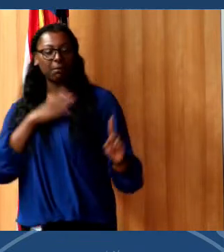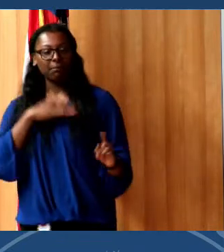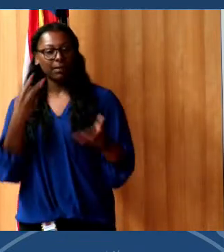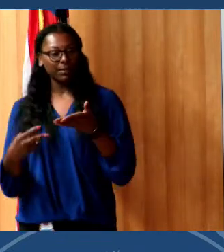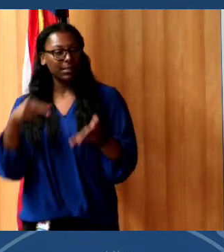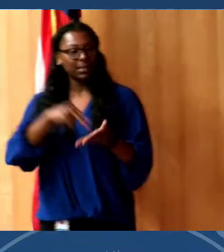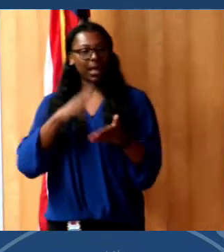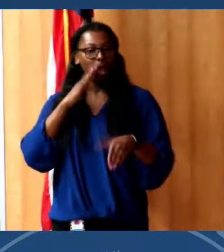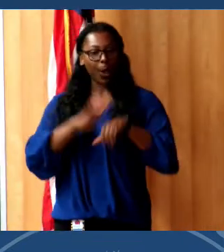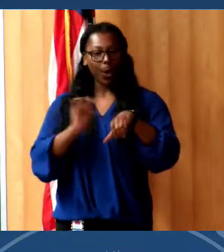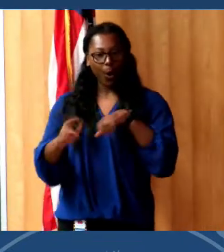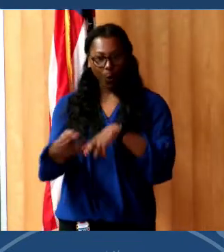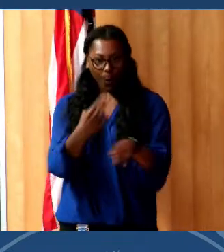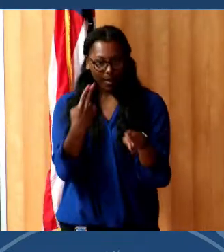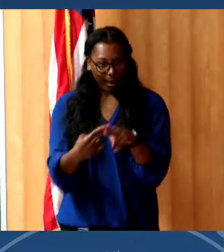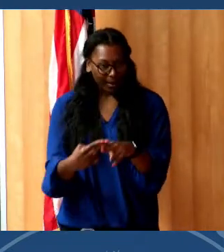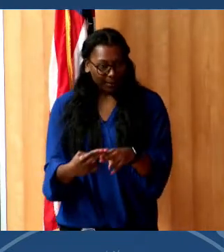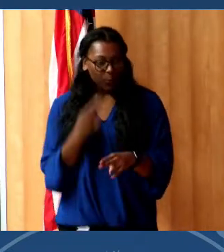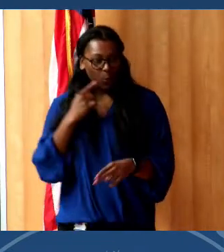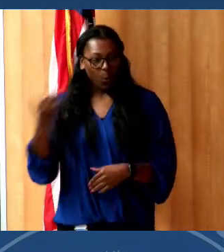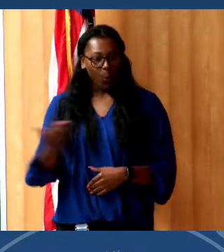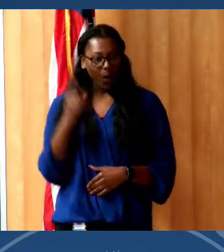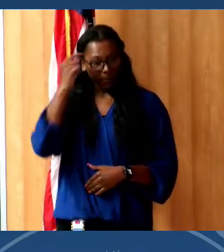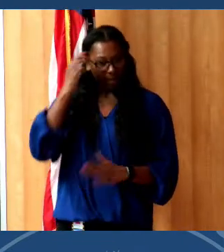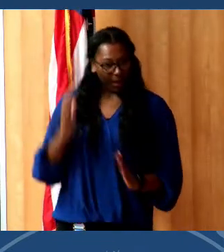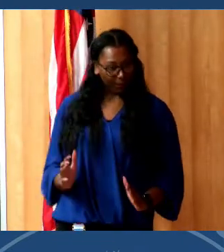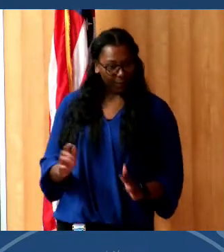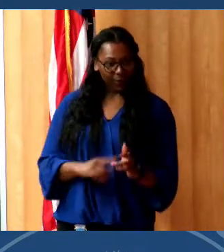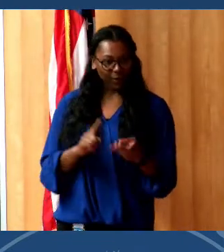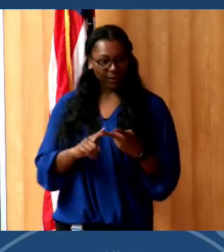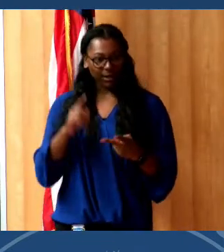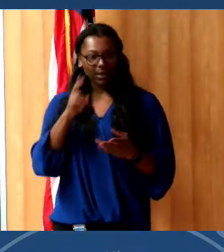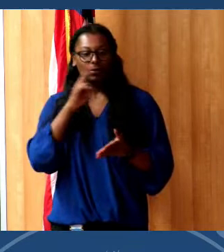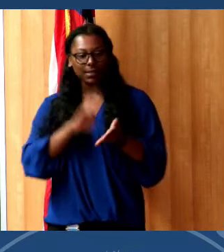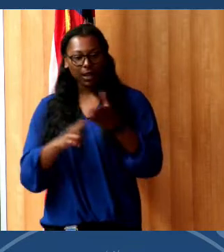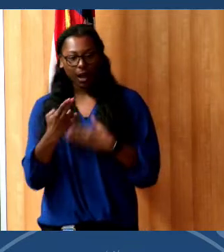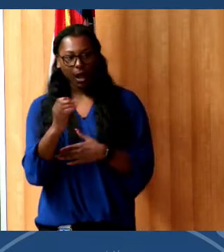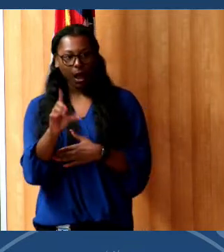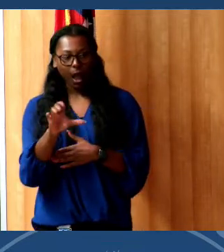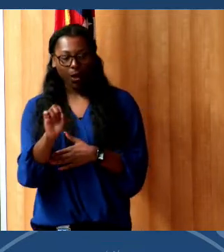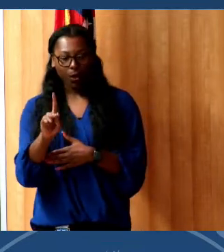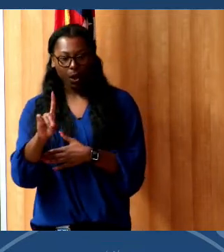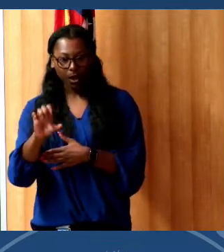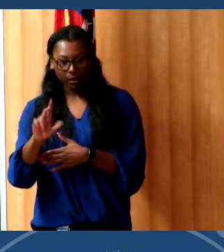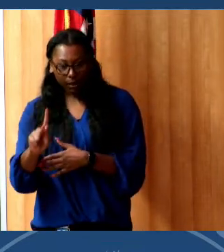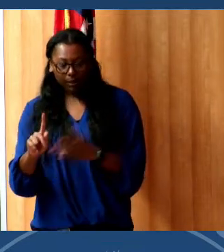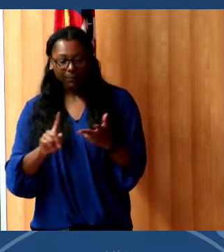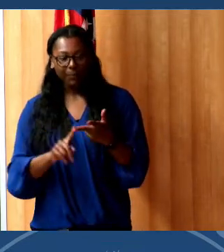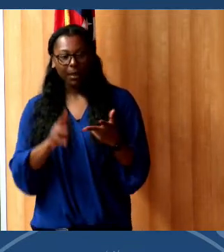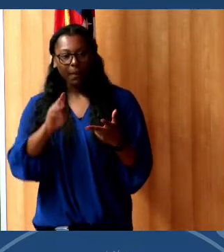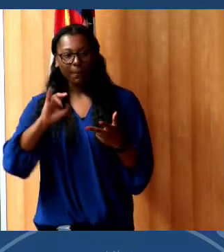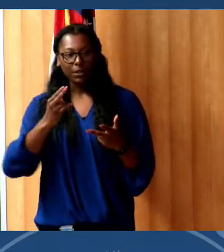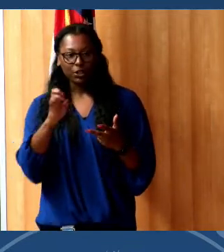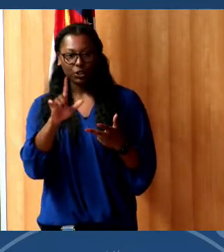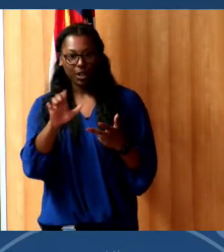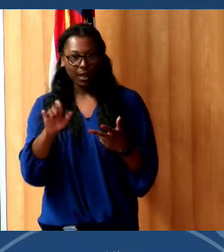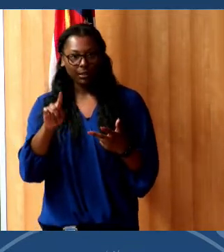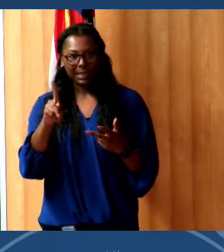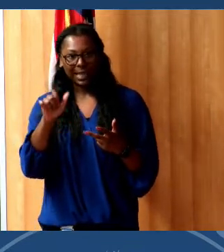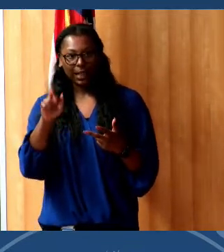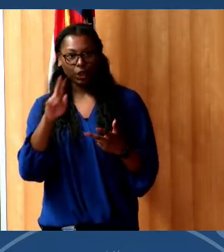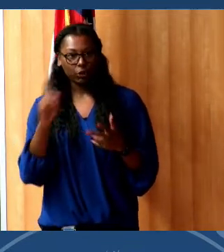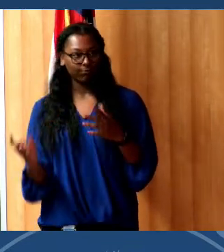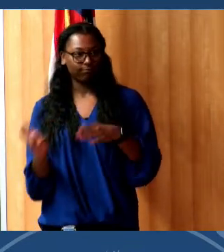stand as I call your name, and we'll welcome the governor, Secretary Holodick, and Michelle Taylor to the stage to